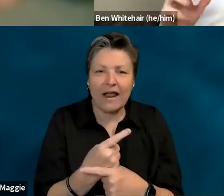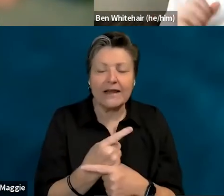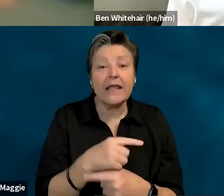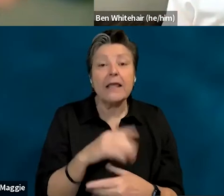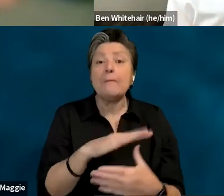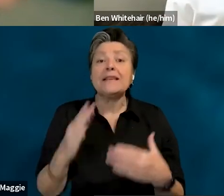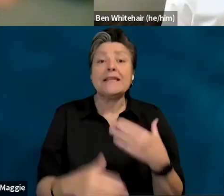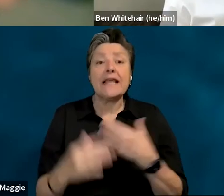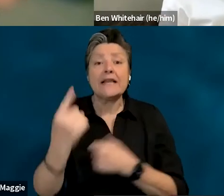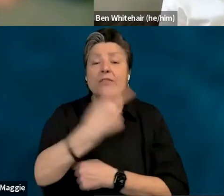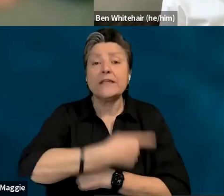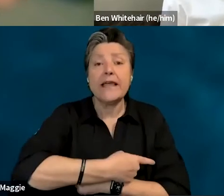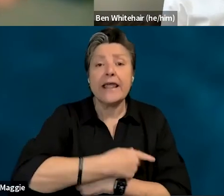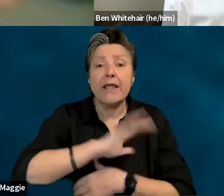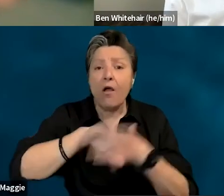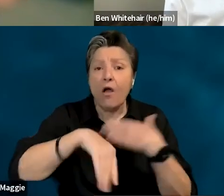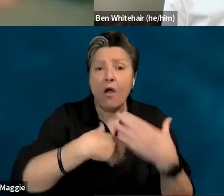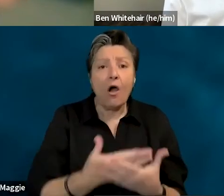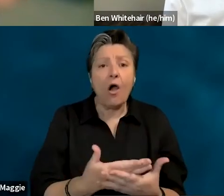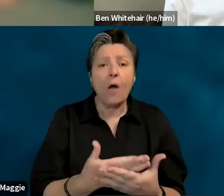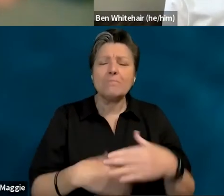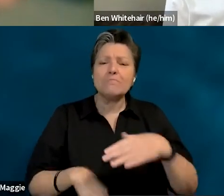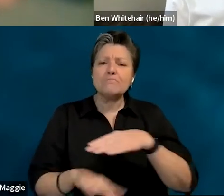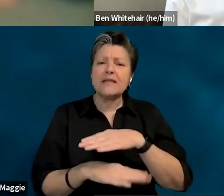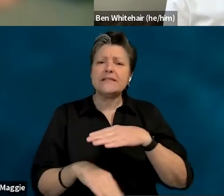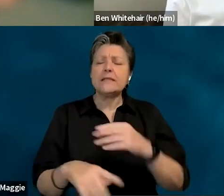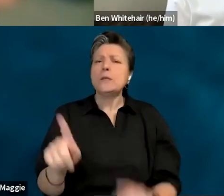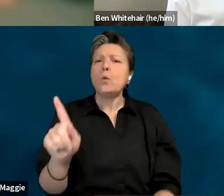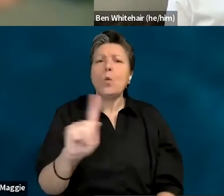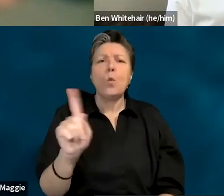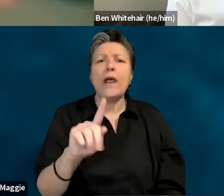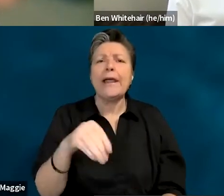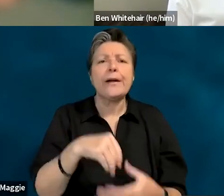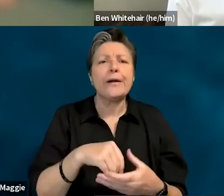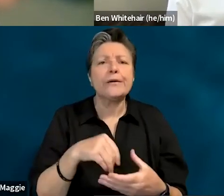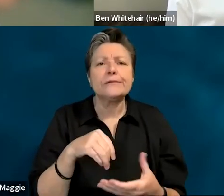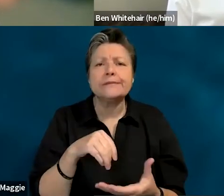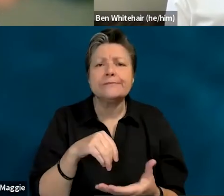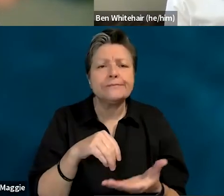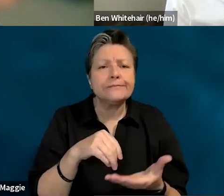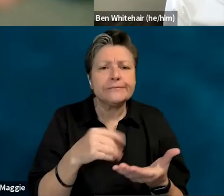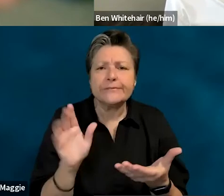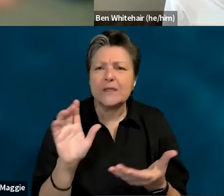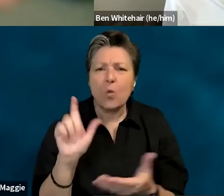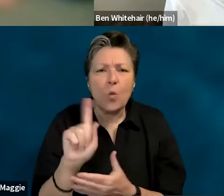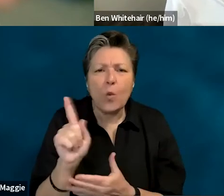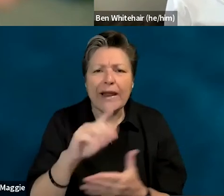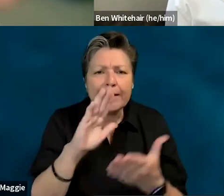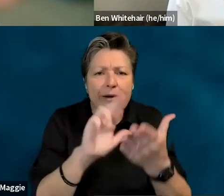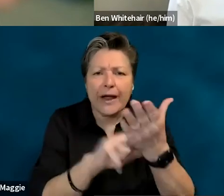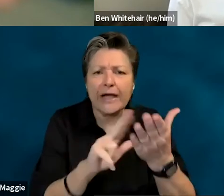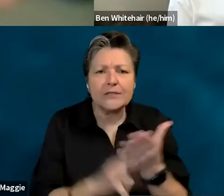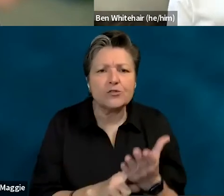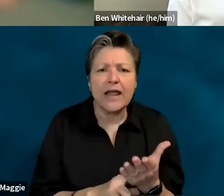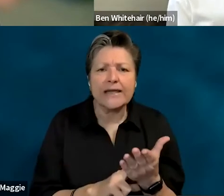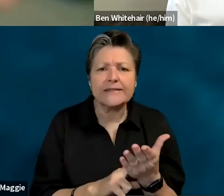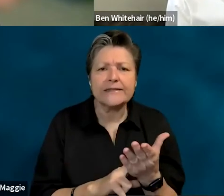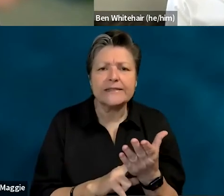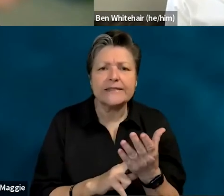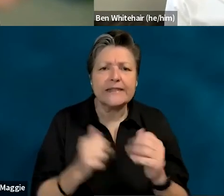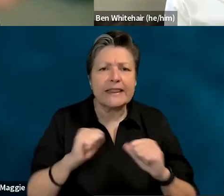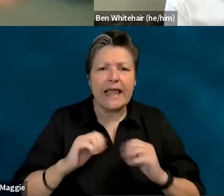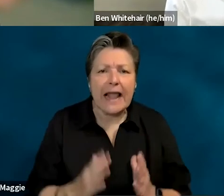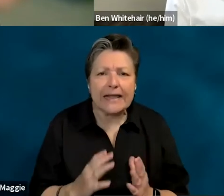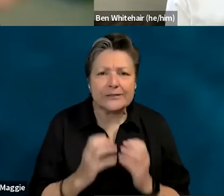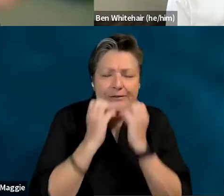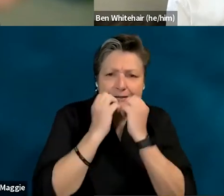day, all of this is basically like, where in our contracts are the provisions that actors care about, right? When